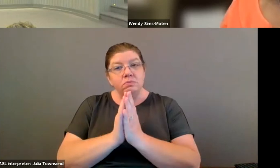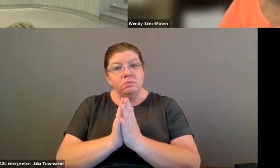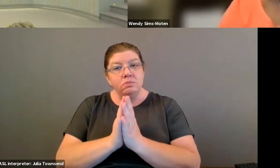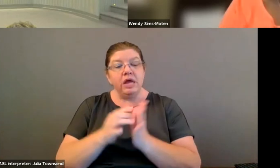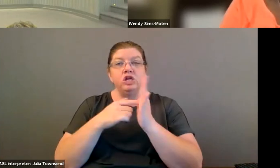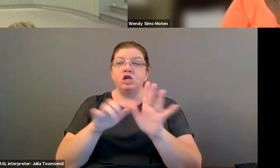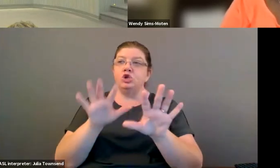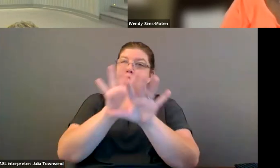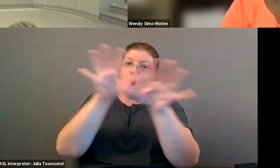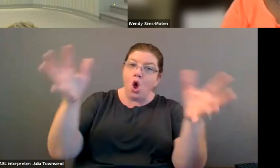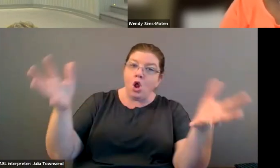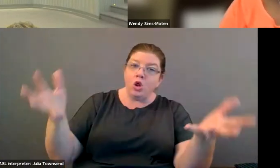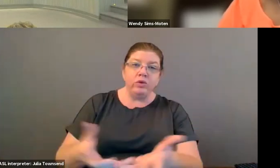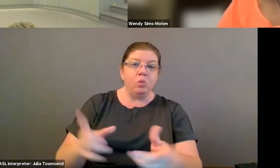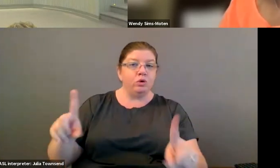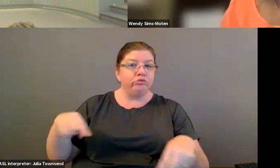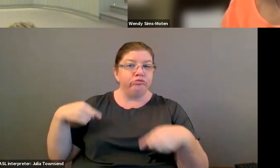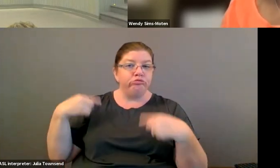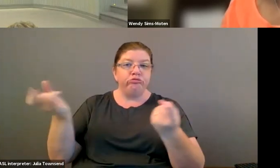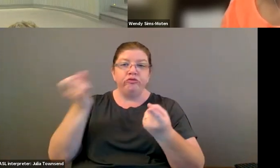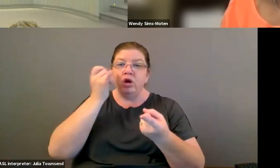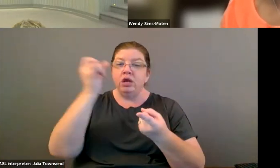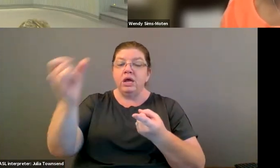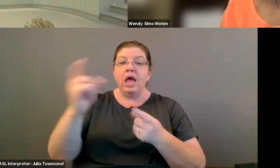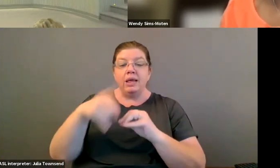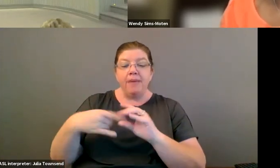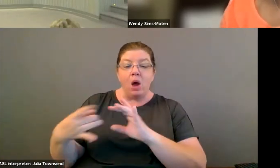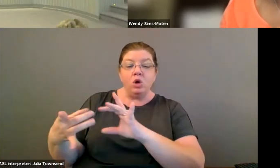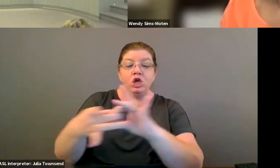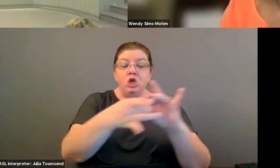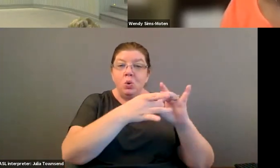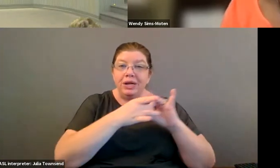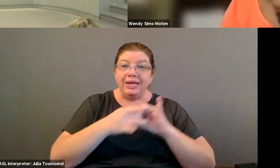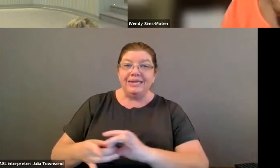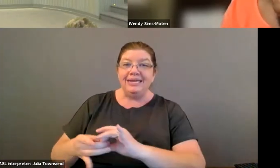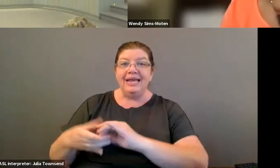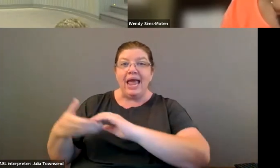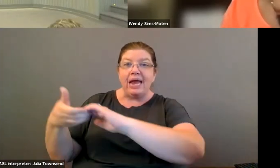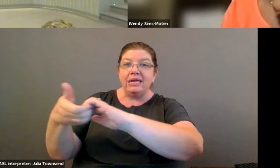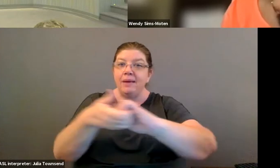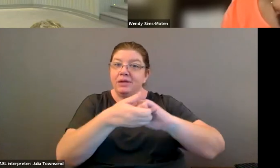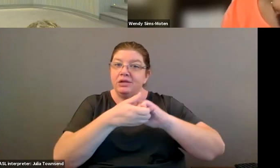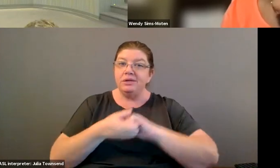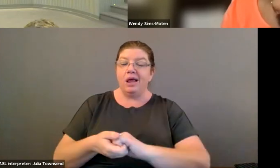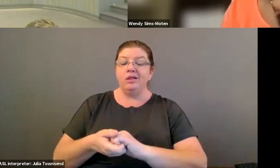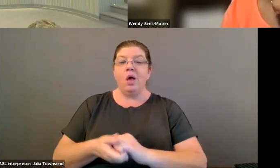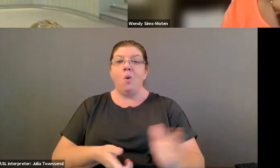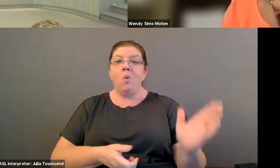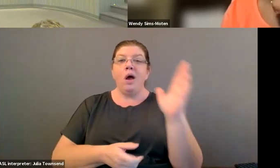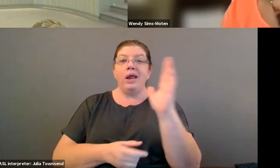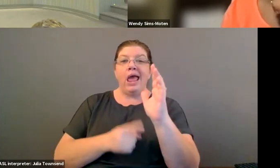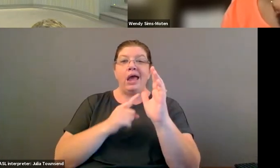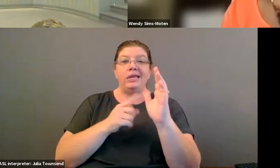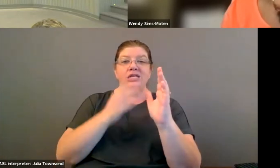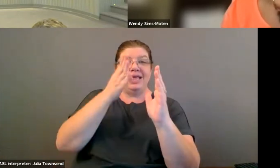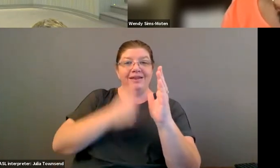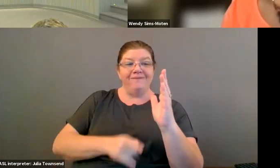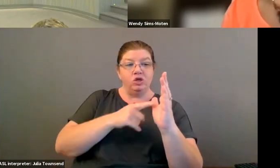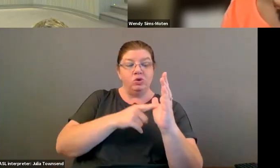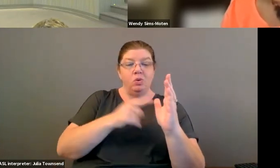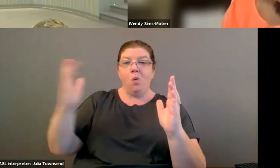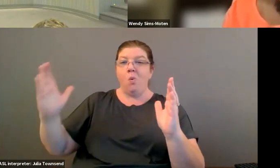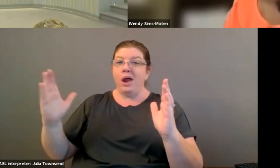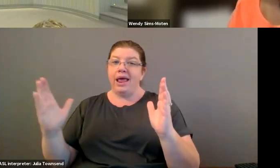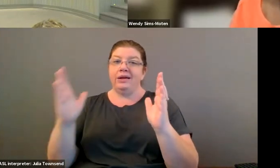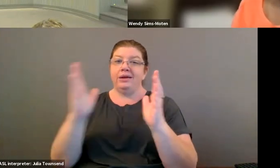the world for eternity is about unity and coming together. That one hand is about the individual and one